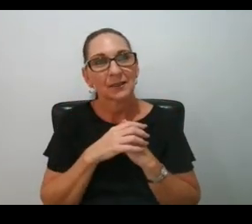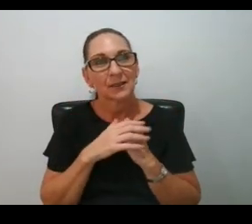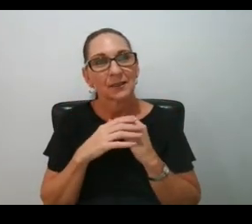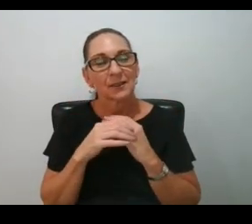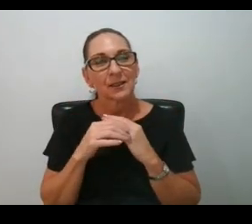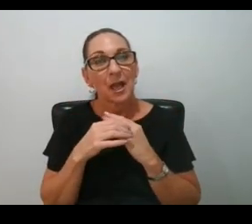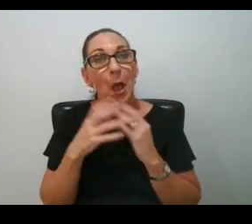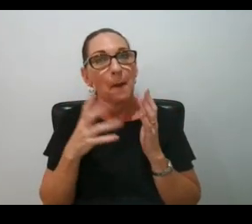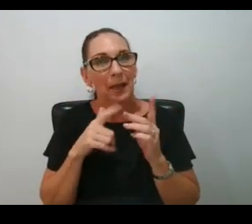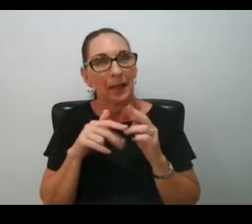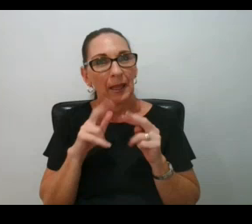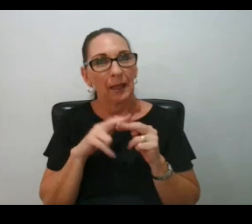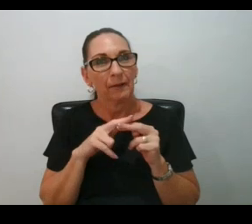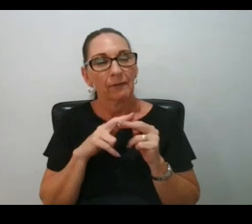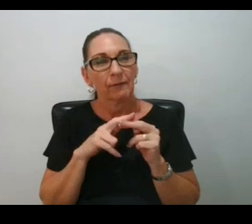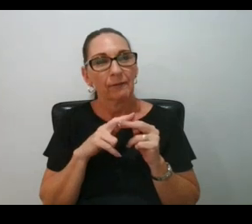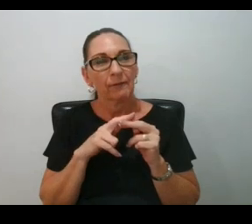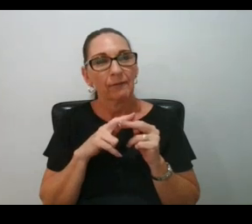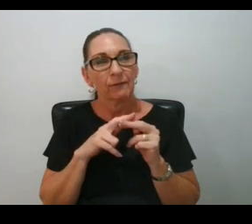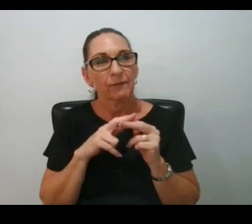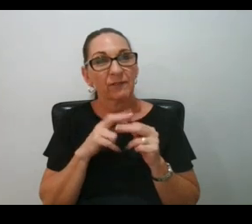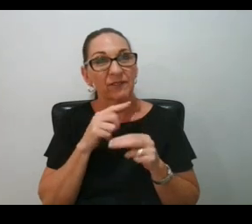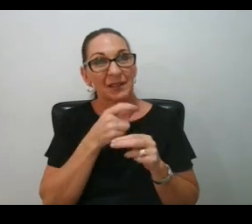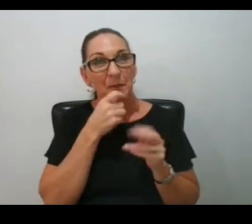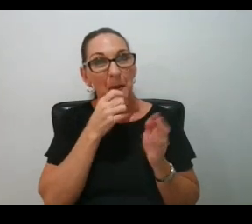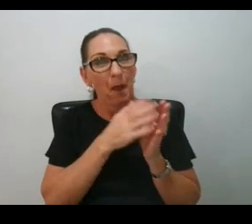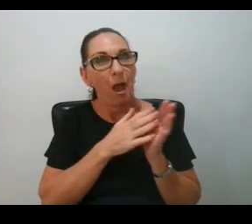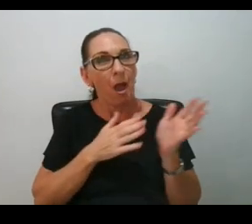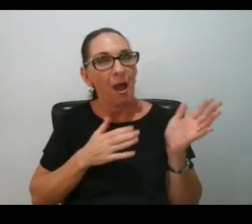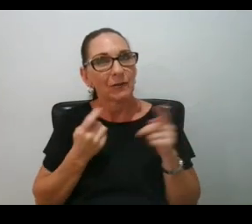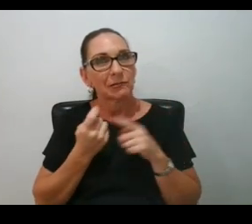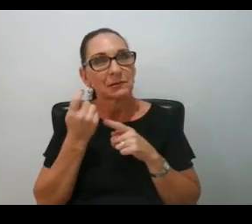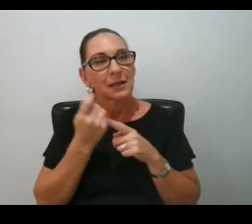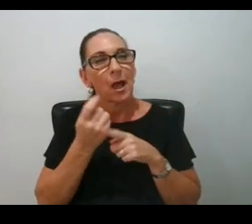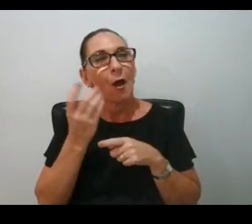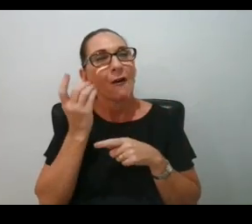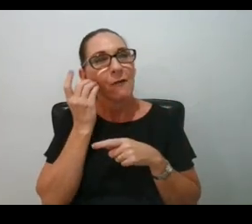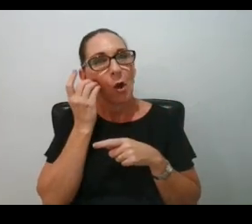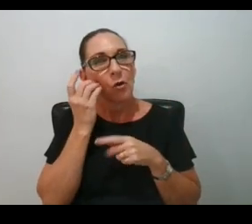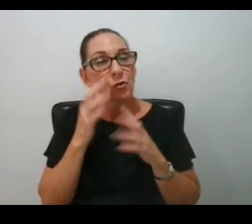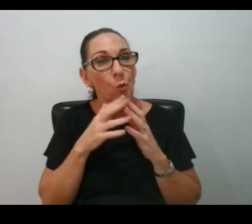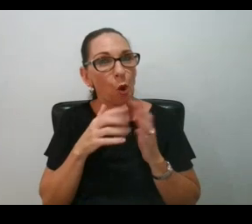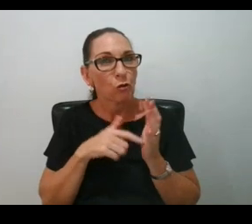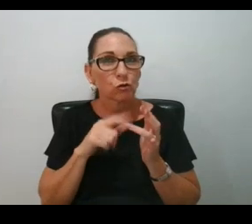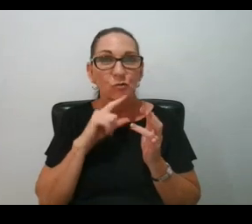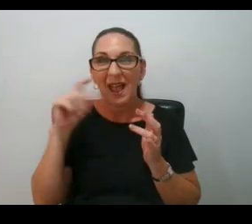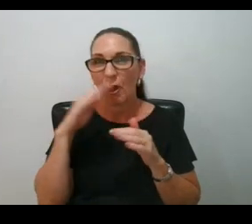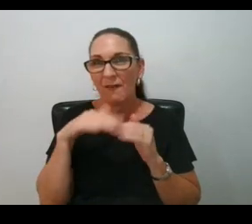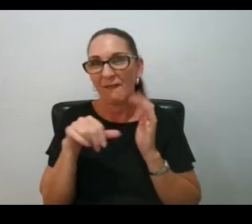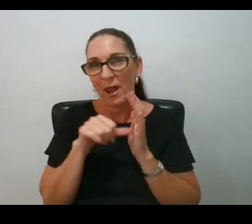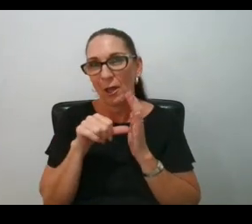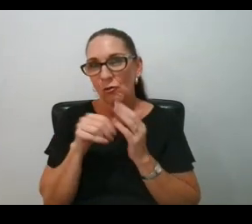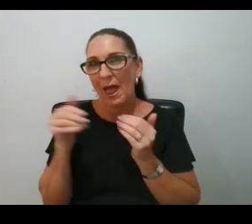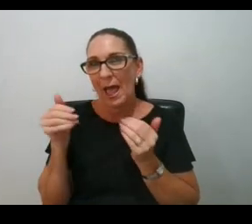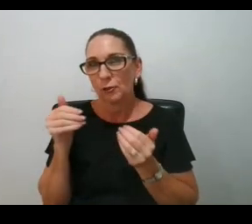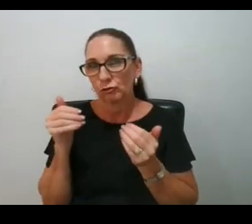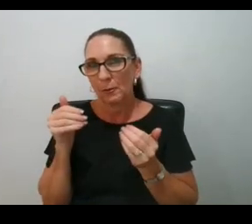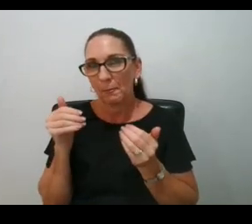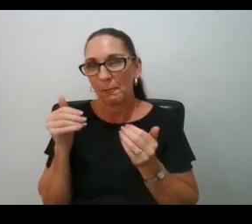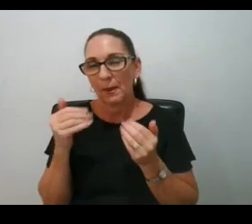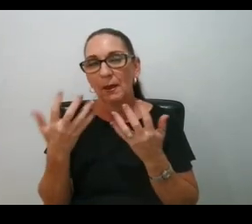payments, it's worth seeing whether they'll give you financial hardship in that space. But the other thing I'd make sure